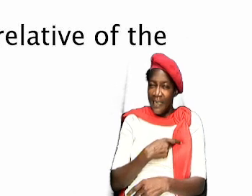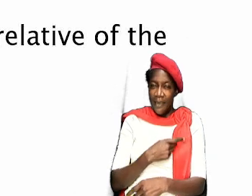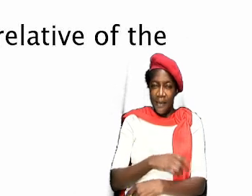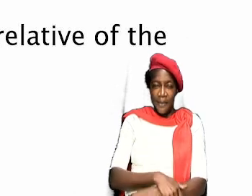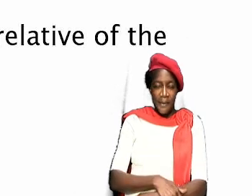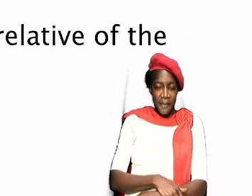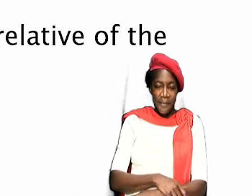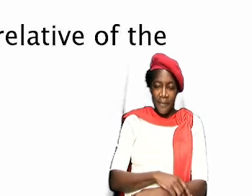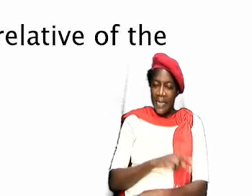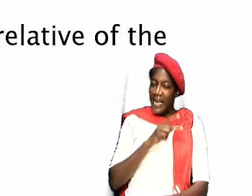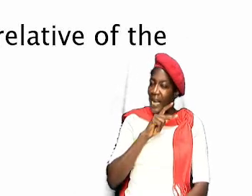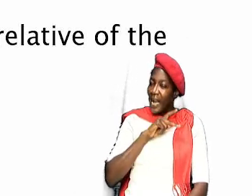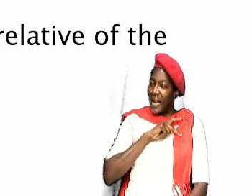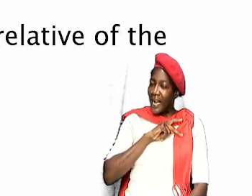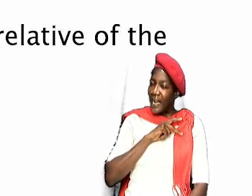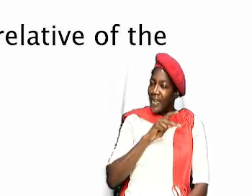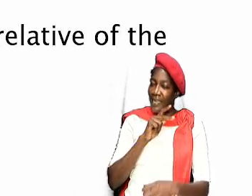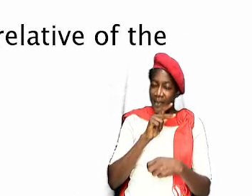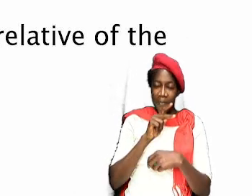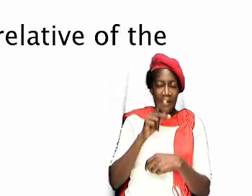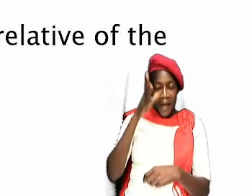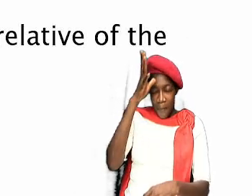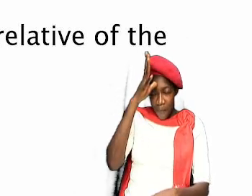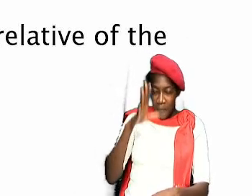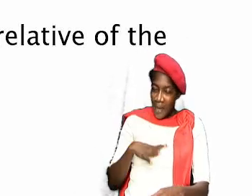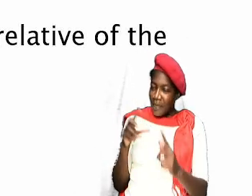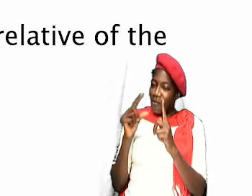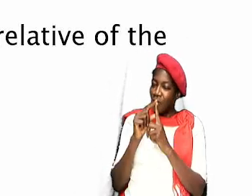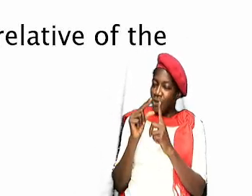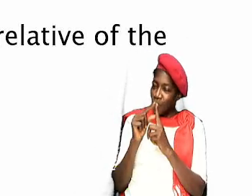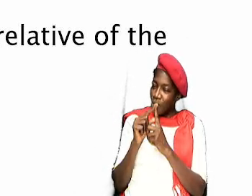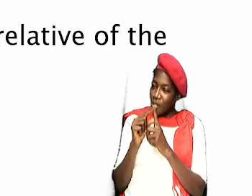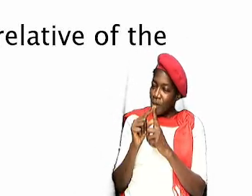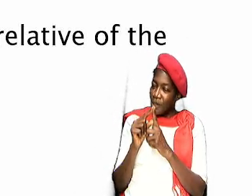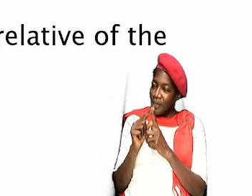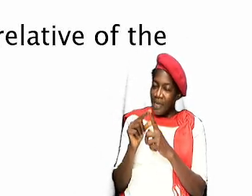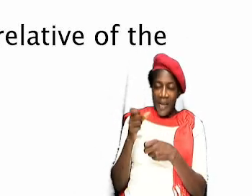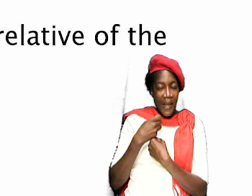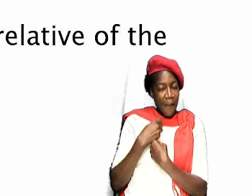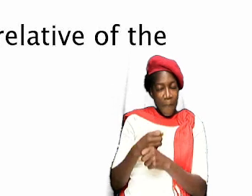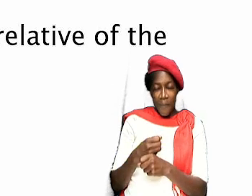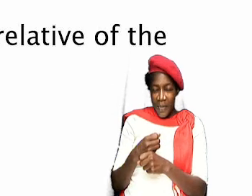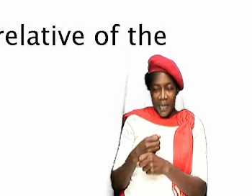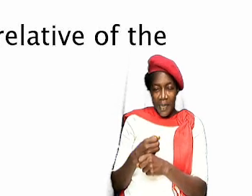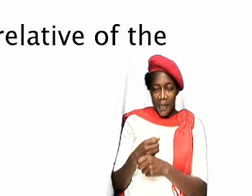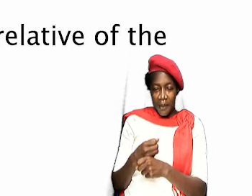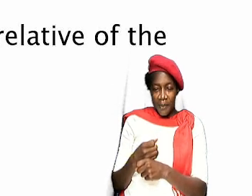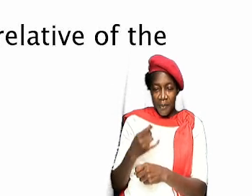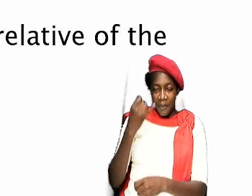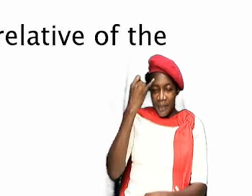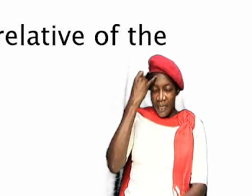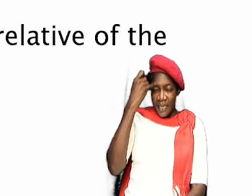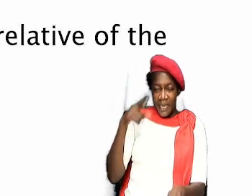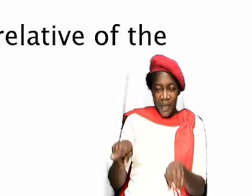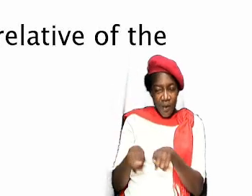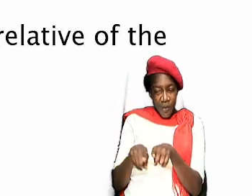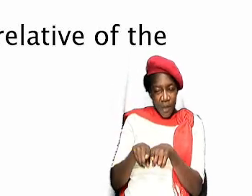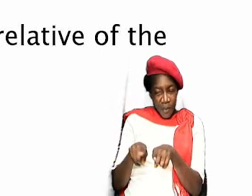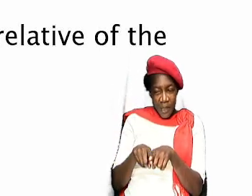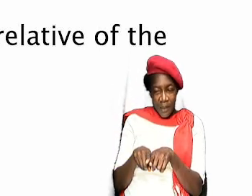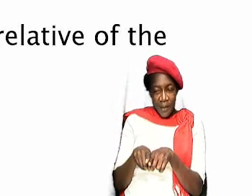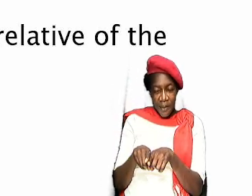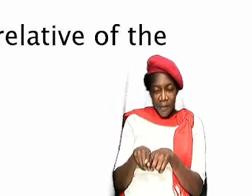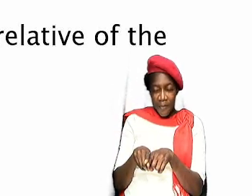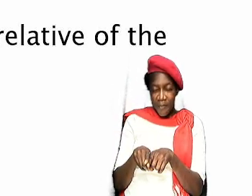So he was a man of his word. Yes, made a promise to Jonathan, and he fulfilled that promise. David was